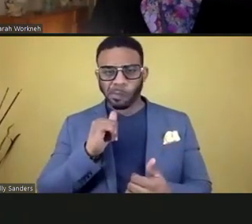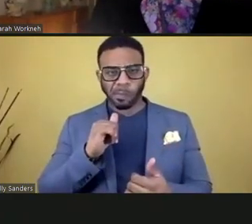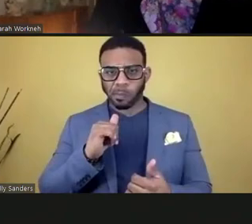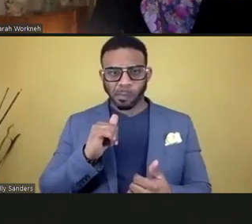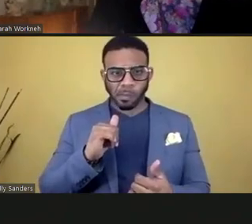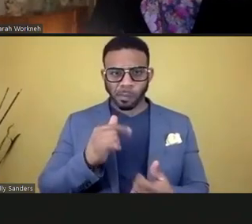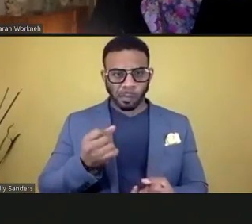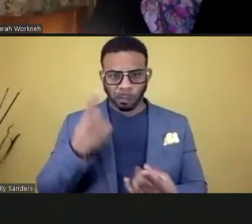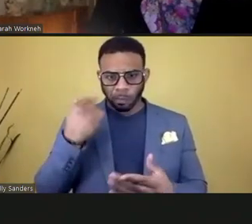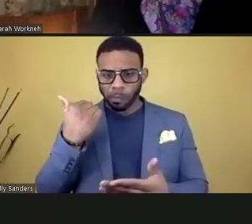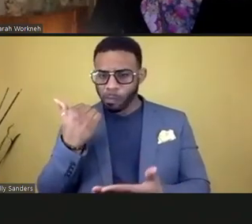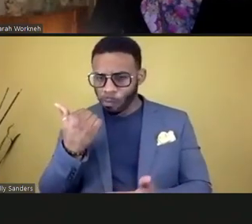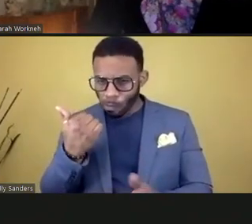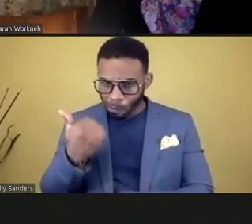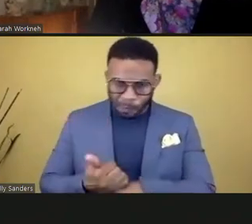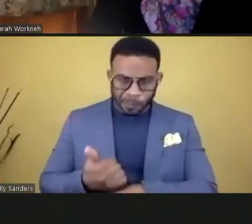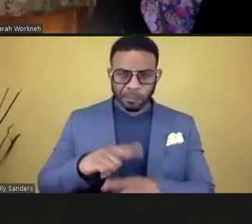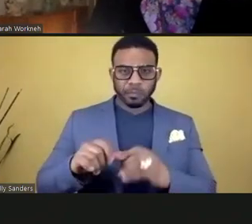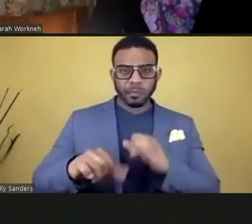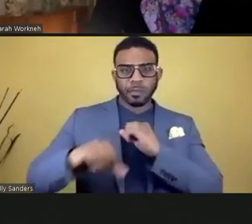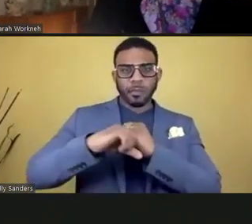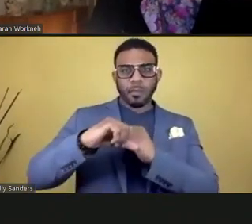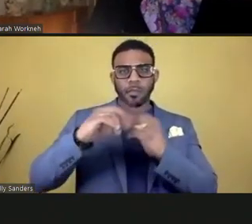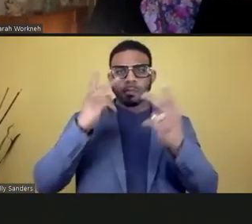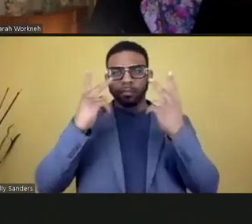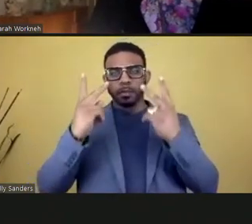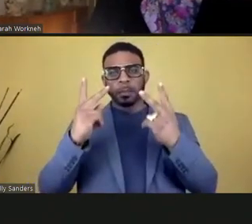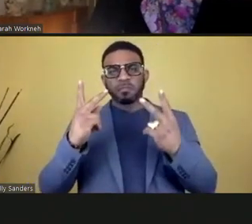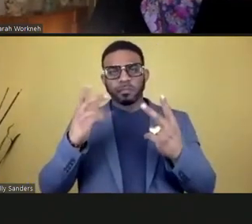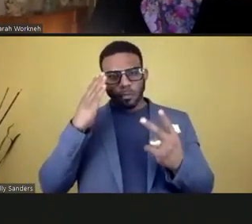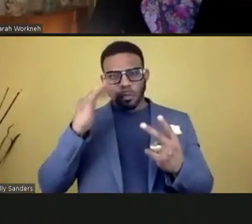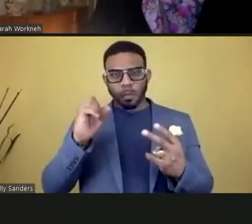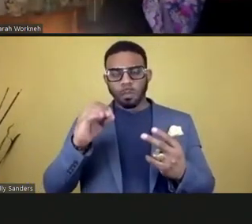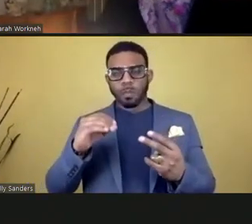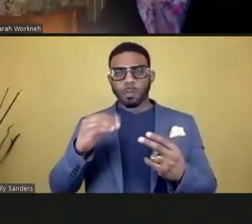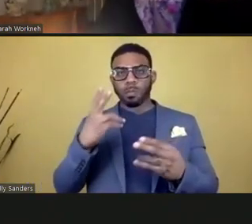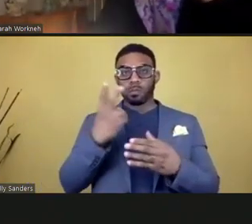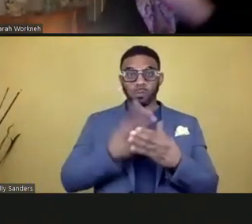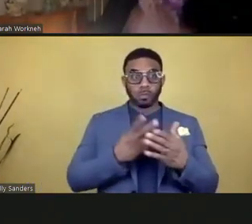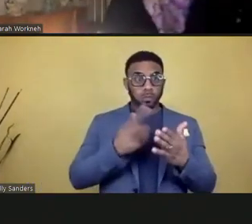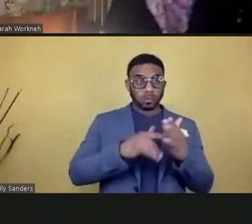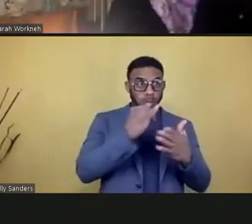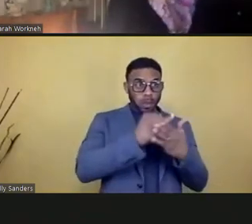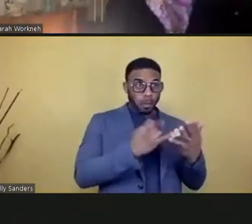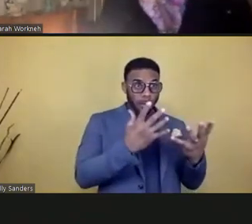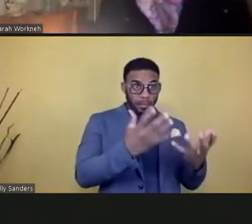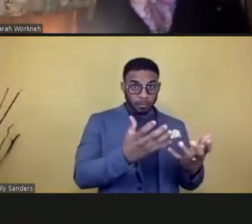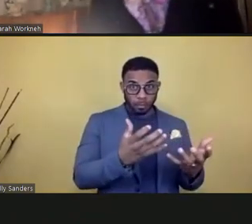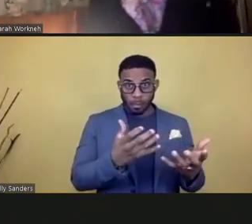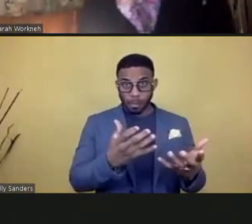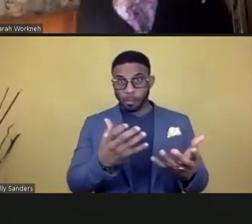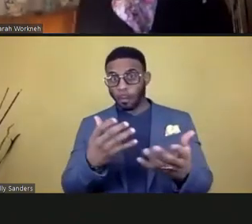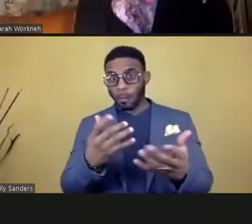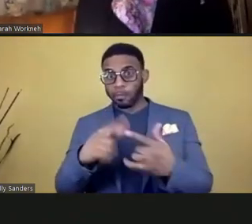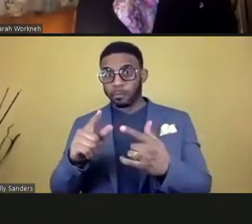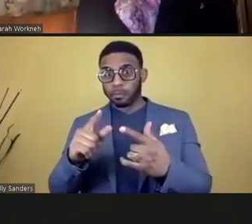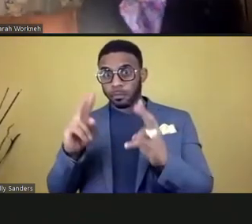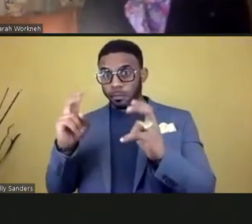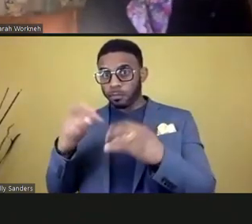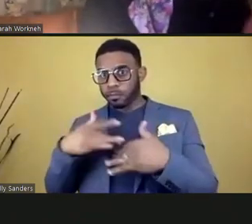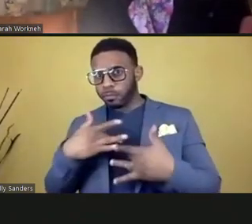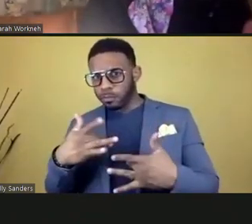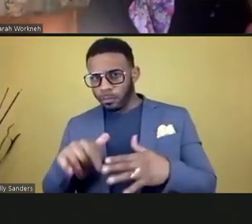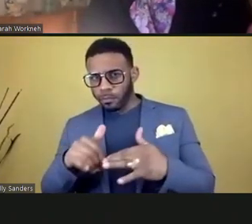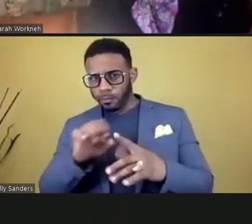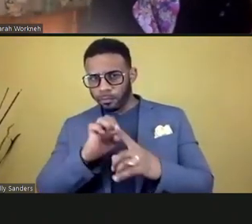land as a promotional visual, you know? So both what the artist wants, but the subjectivity of how